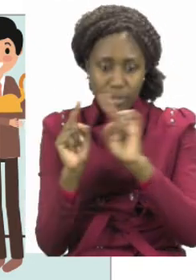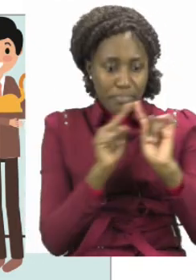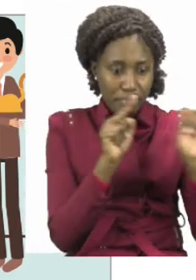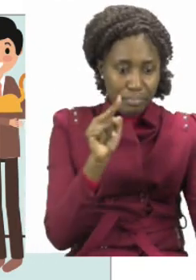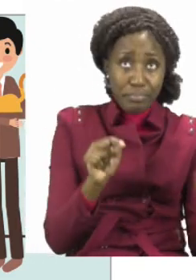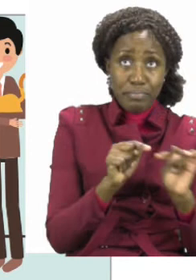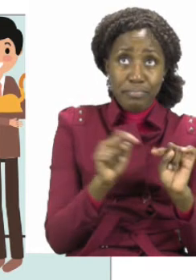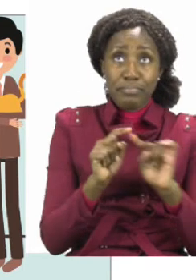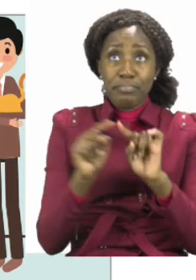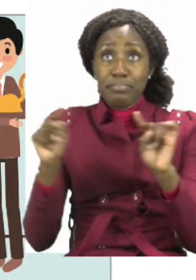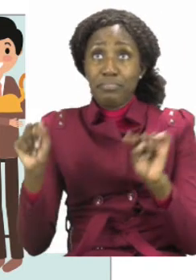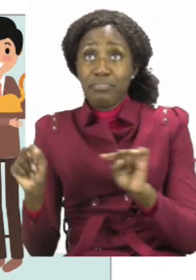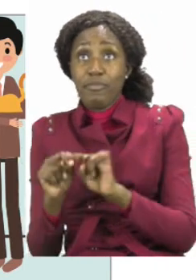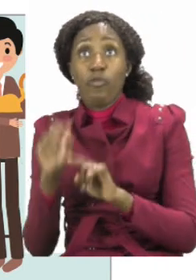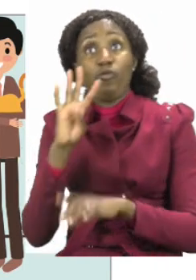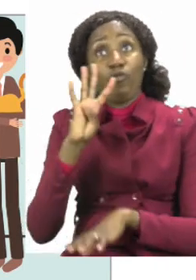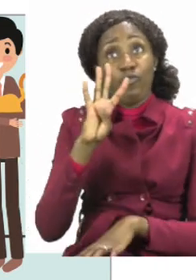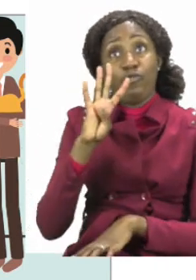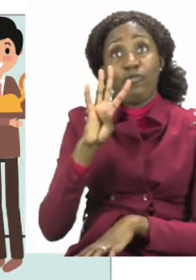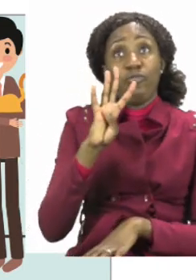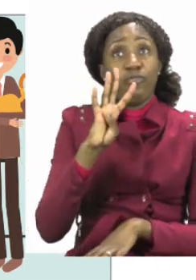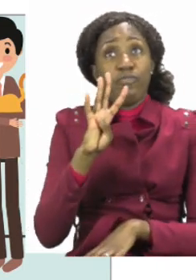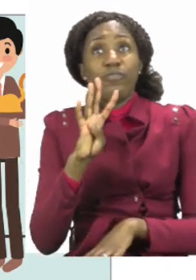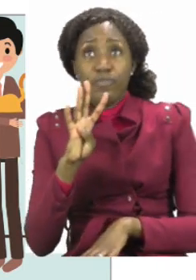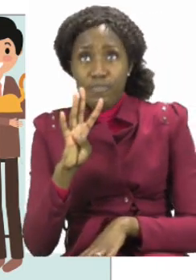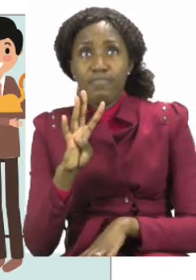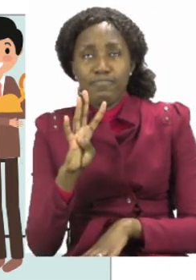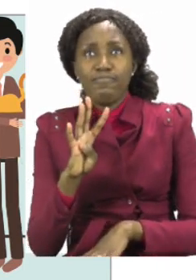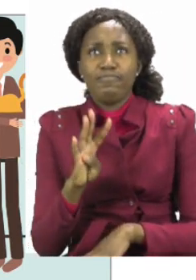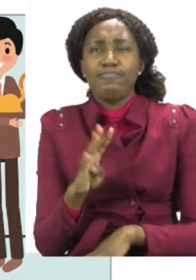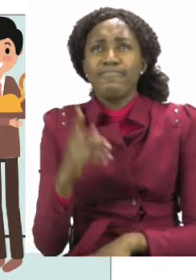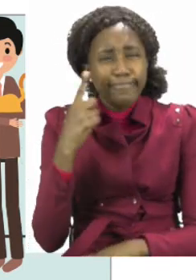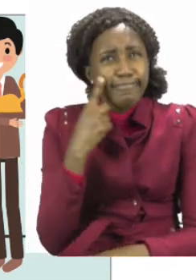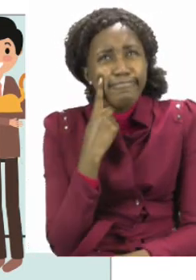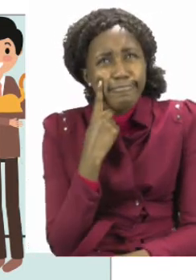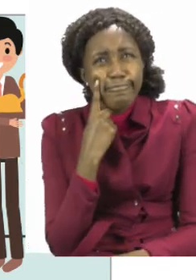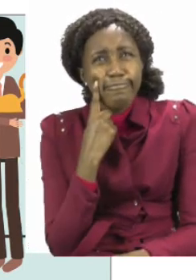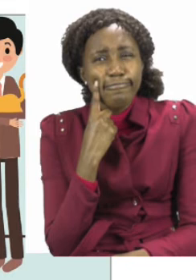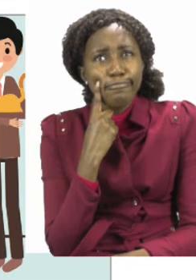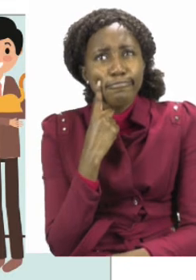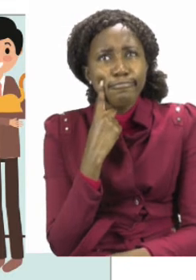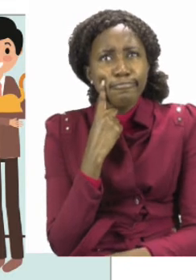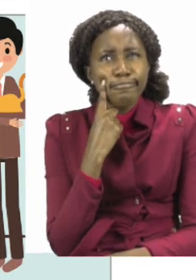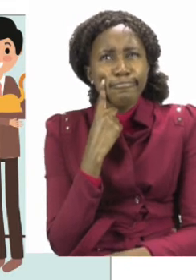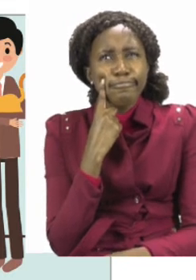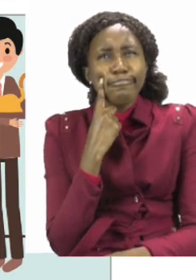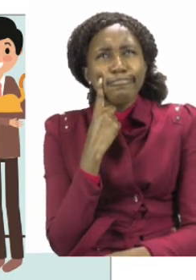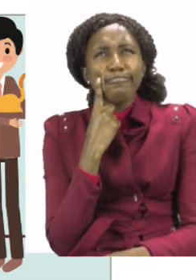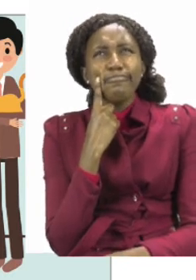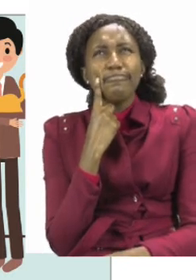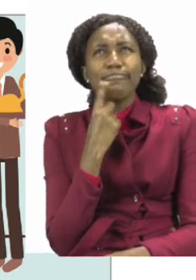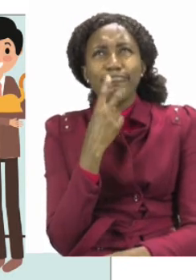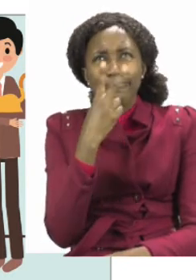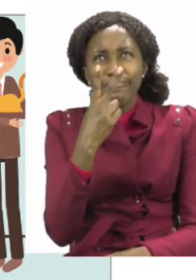pictures? Now, we have to look at these pictures and try and find